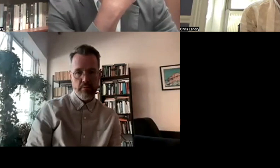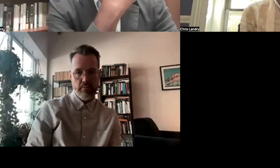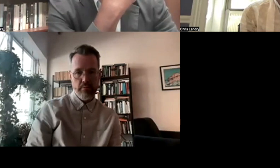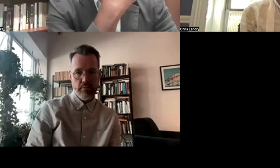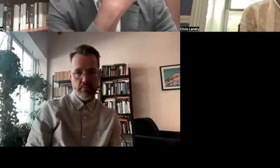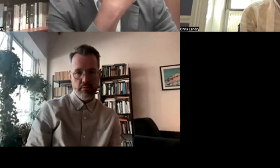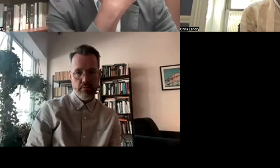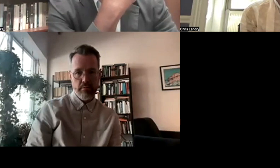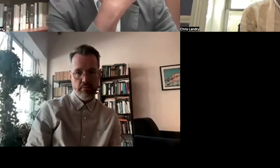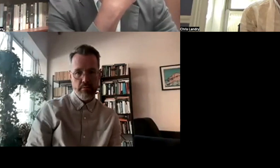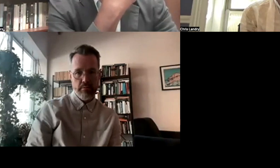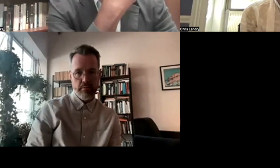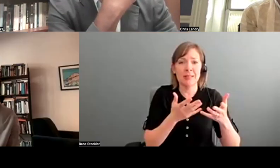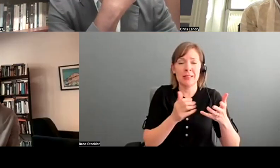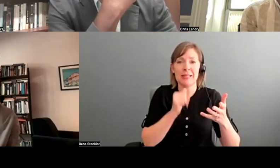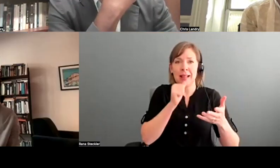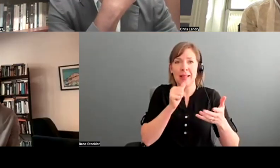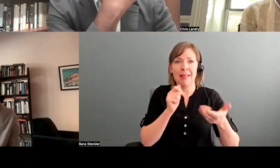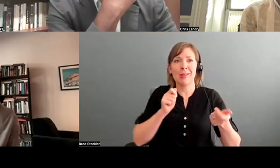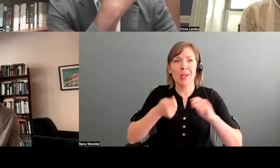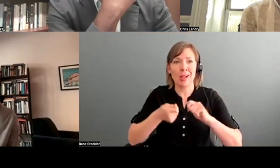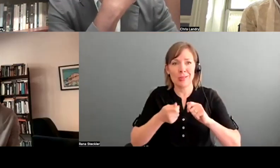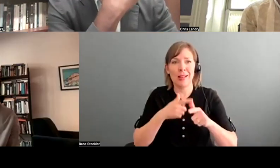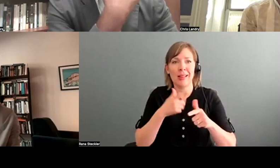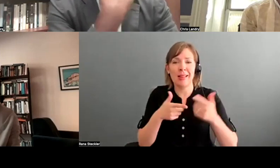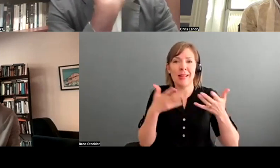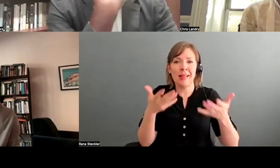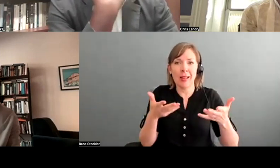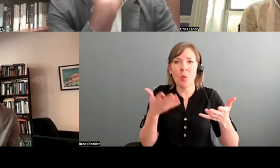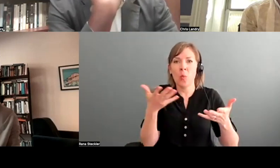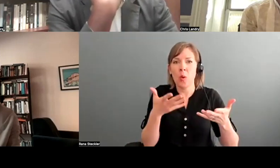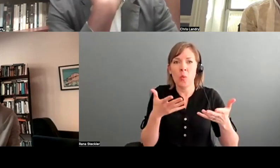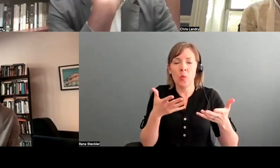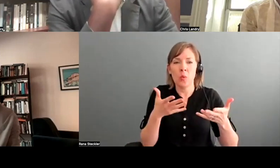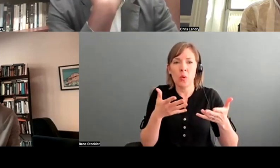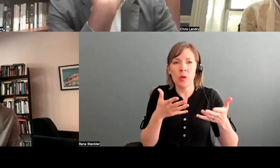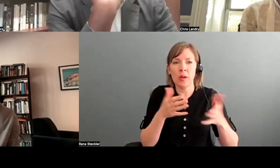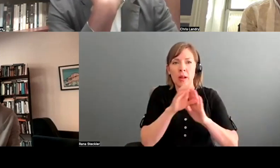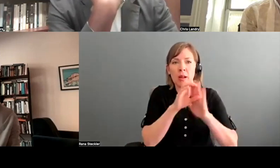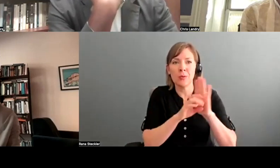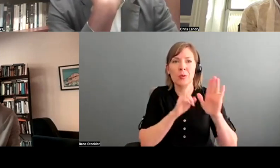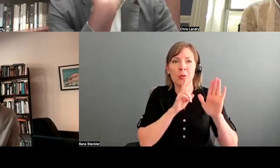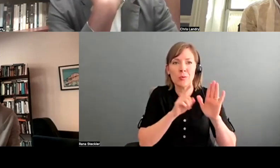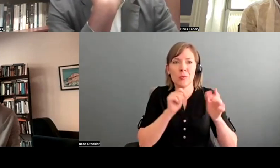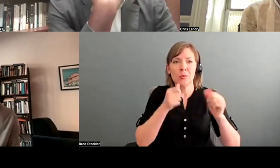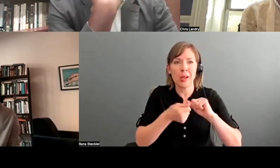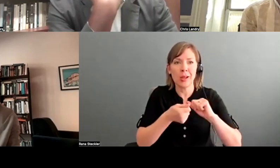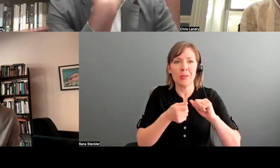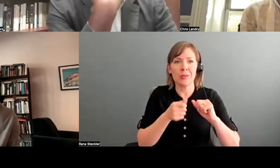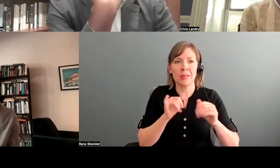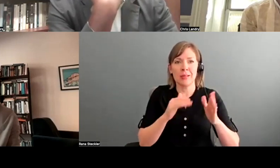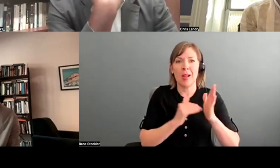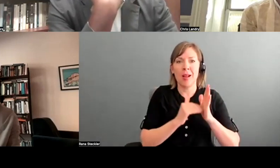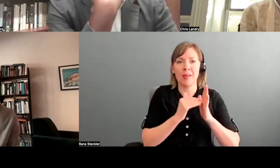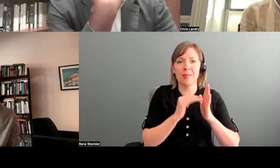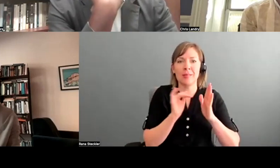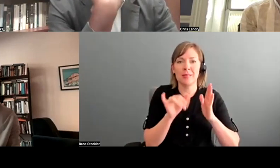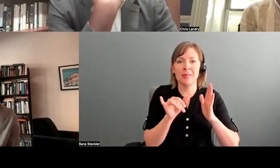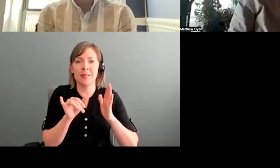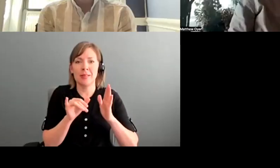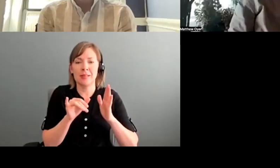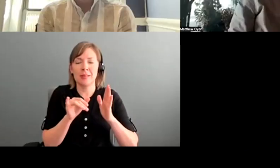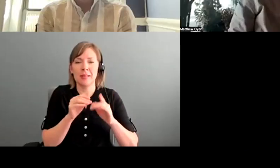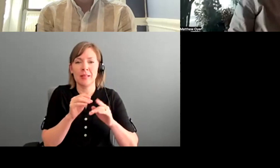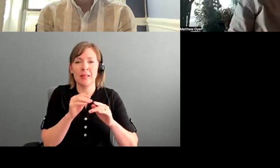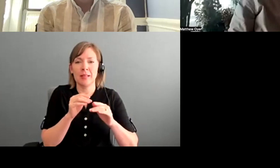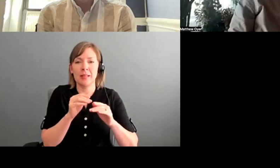changing everything such that nothing changes, and then like what would constitute a true change, which is often then effectively conceived